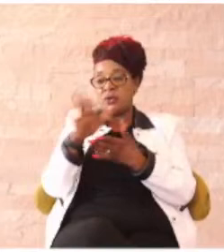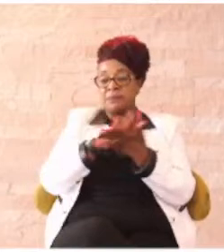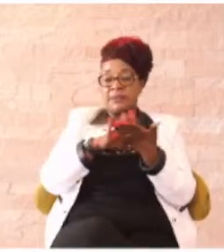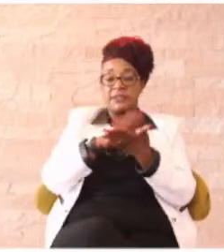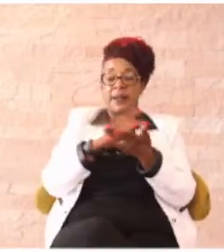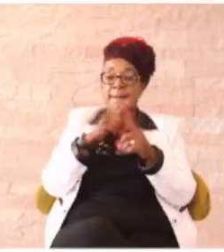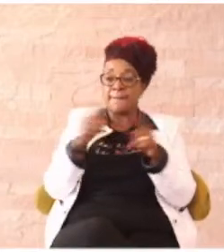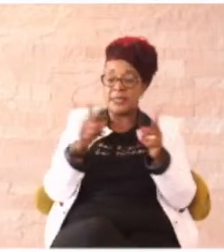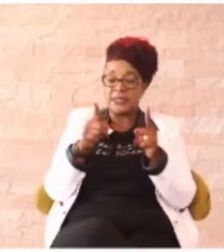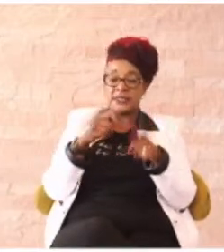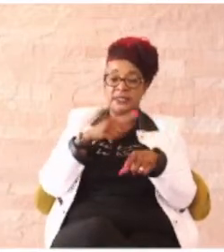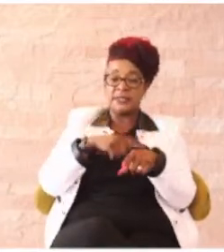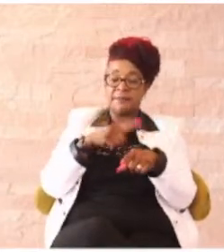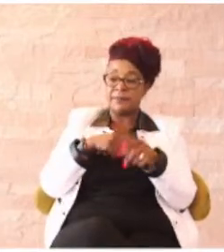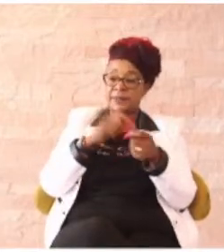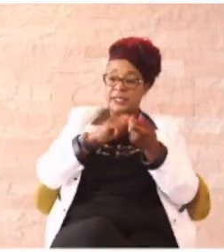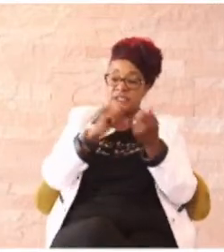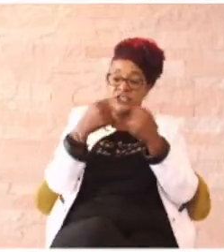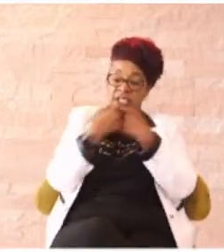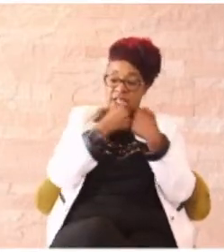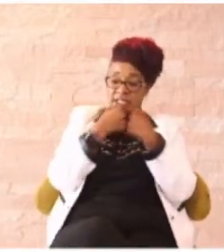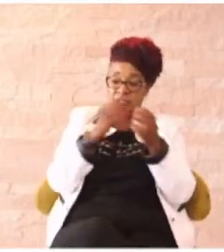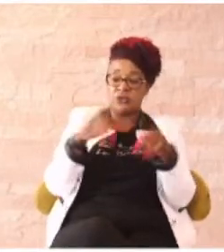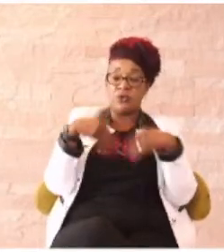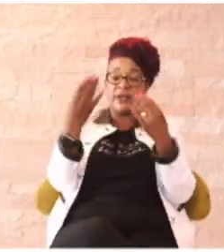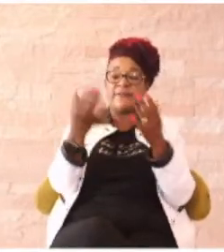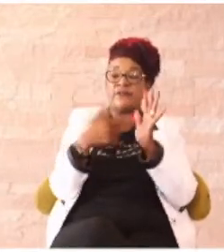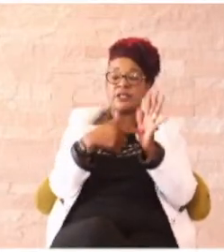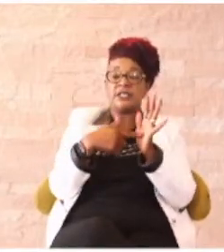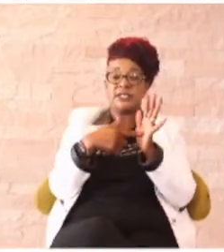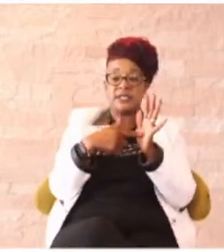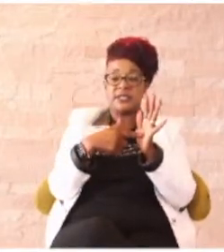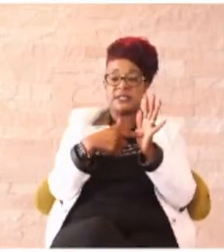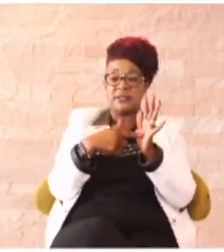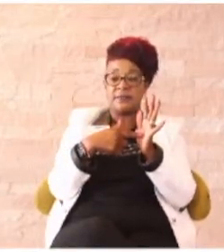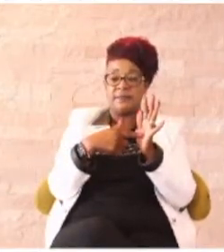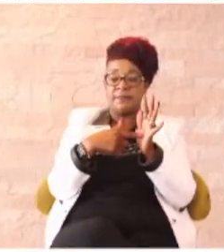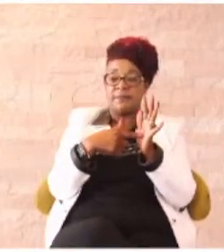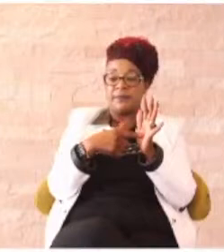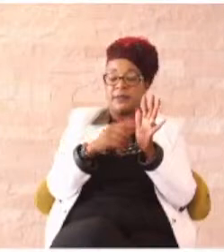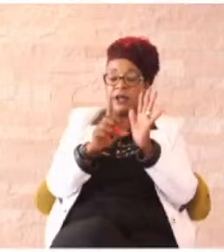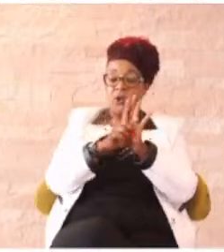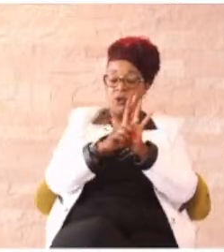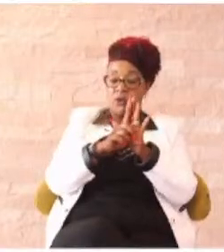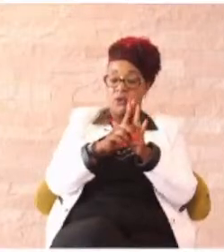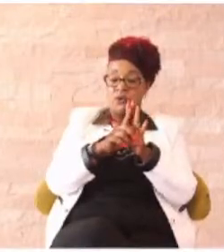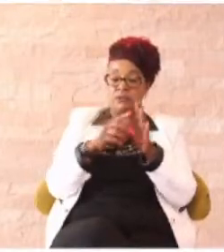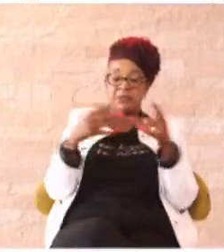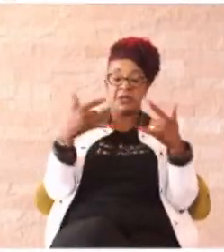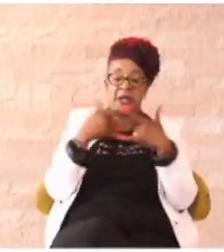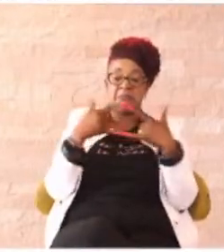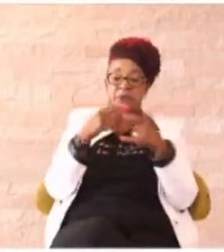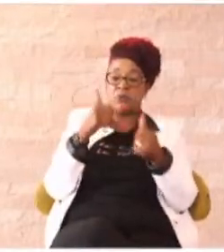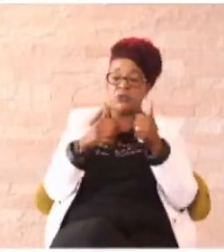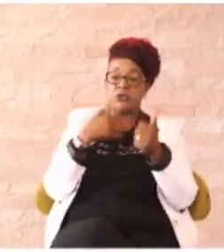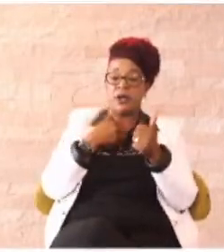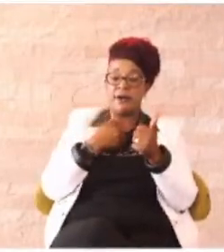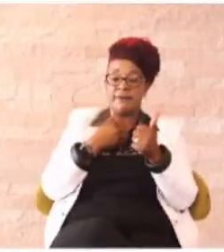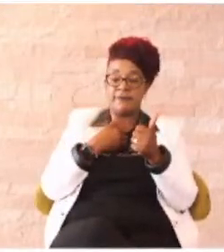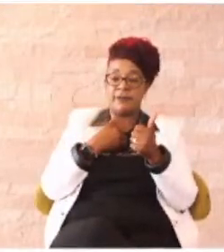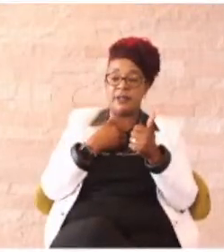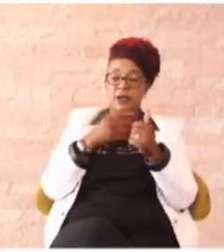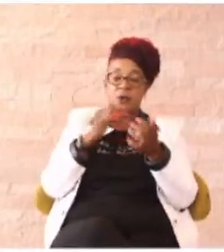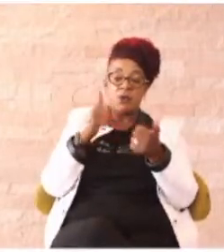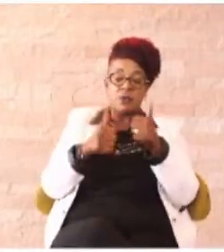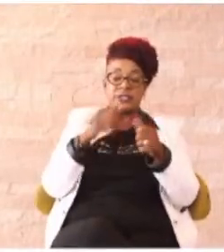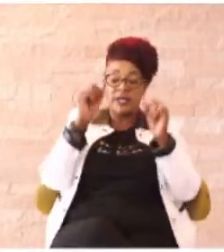but looking at the challenges that you gave, for instance, the gap in the laws that you're having, the laws that can be able